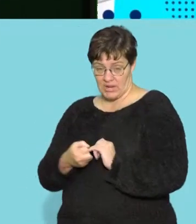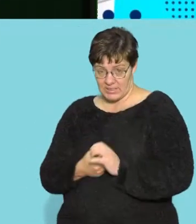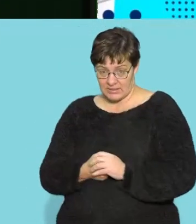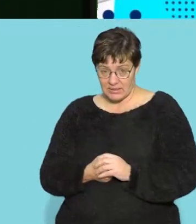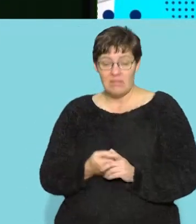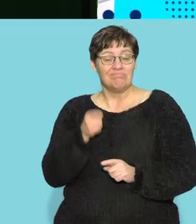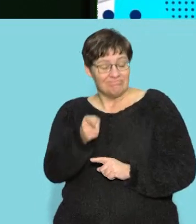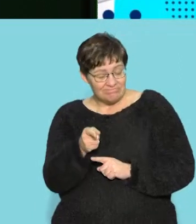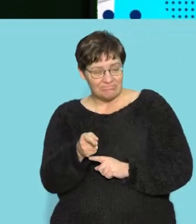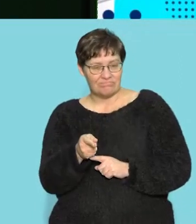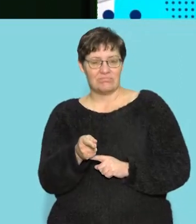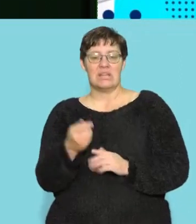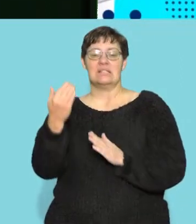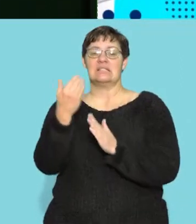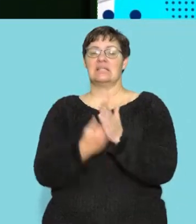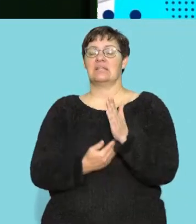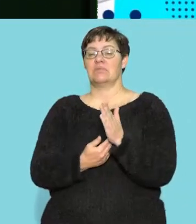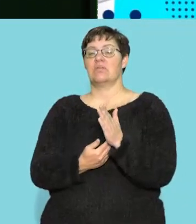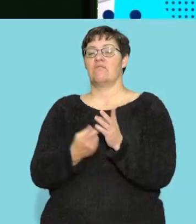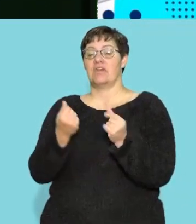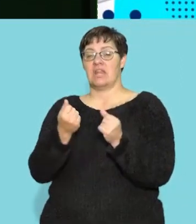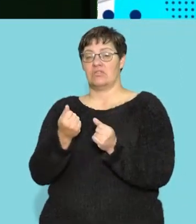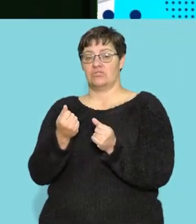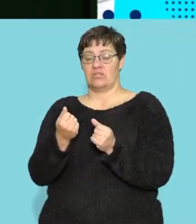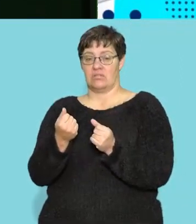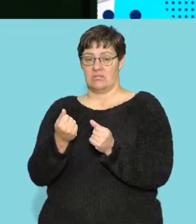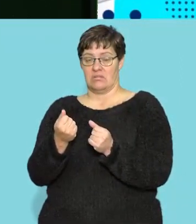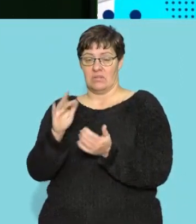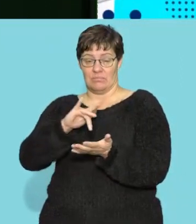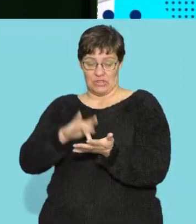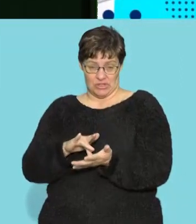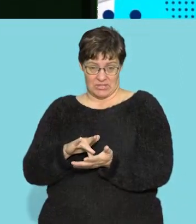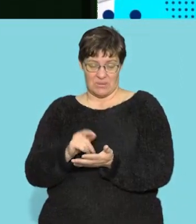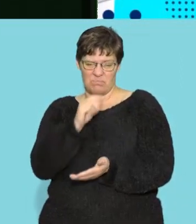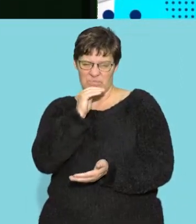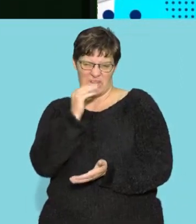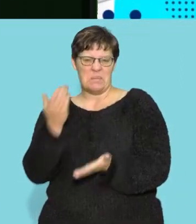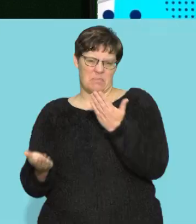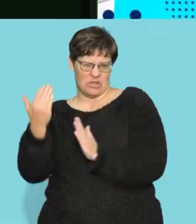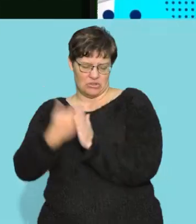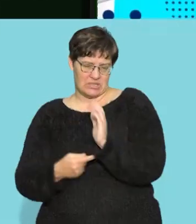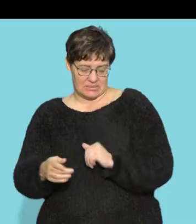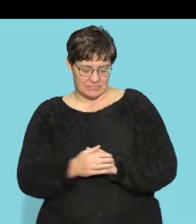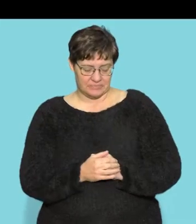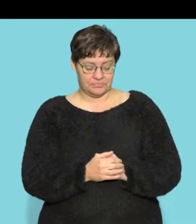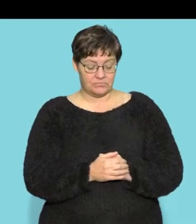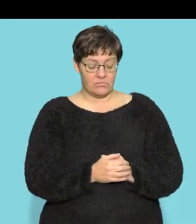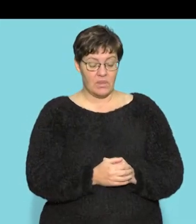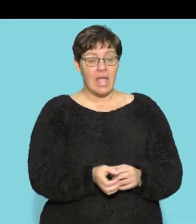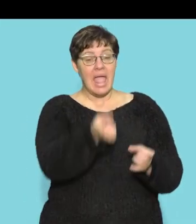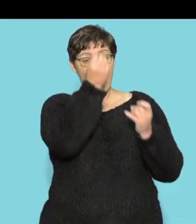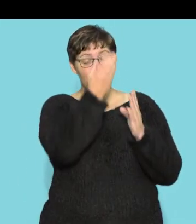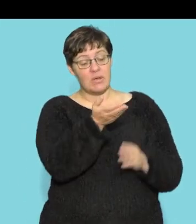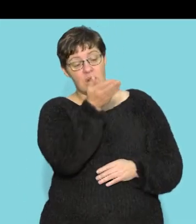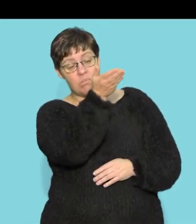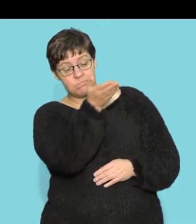the statement of financial position, namely the balance sheet. Okay, so here we go. The following